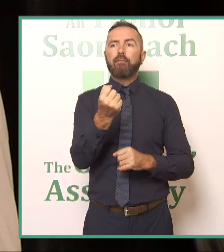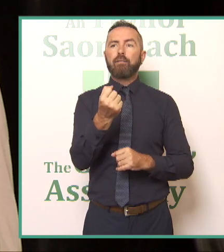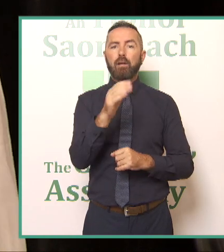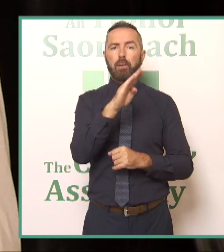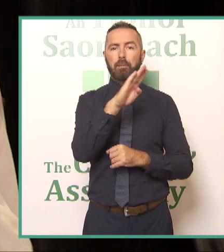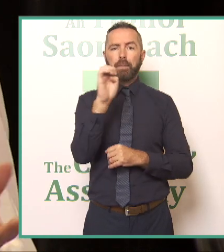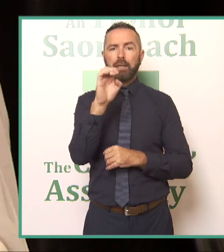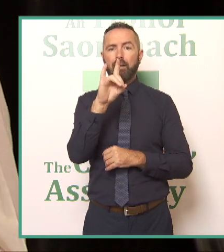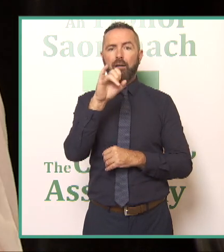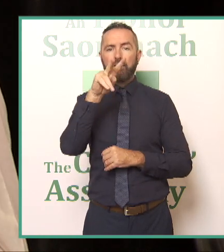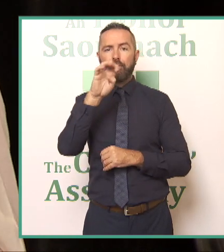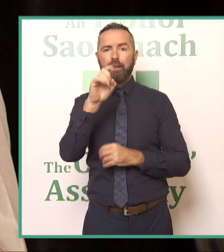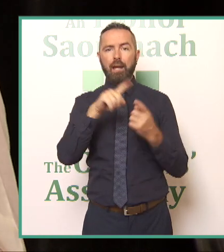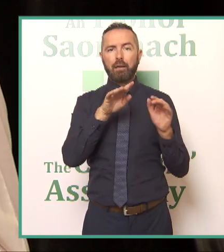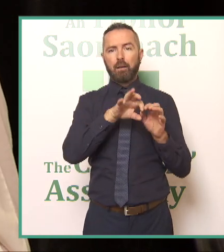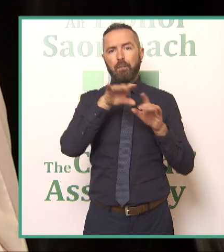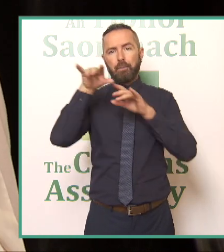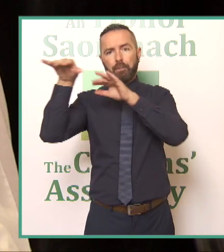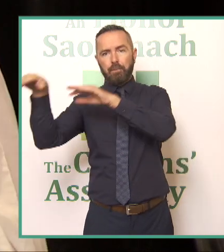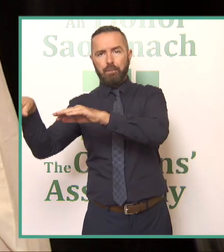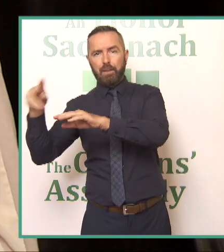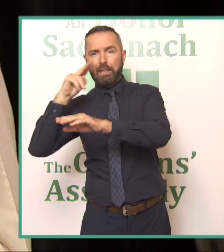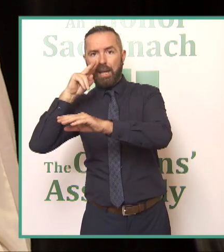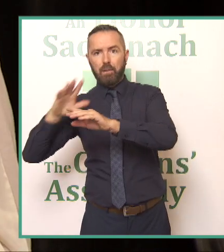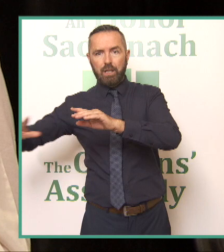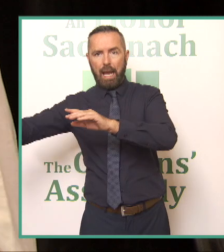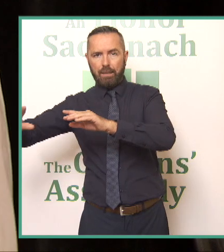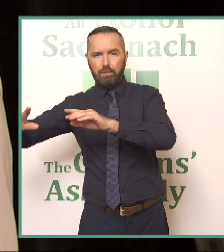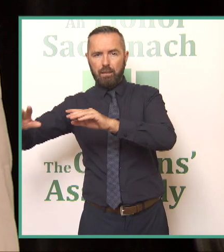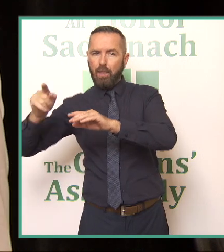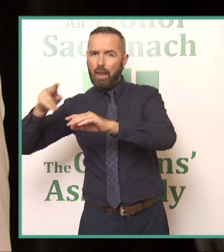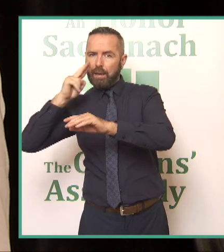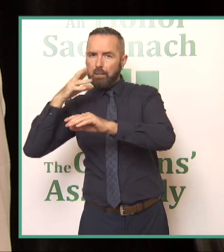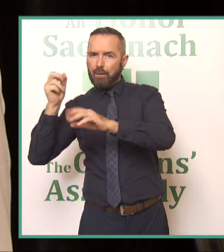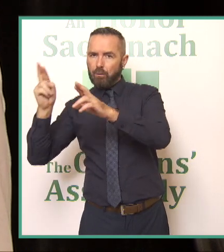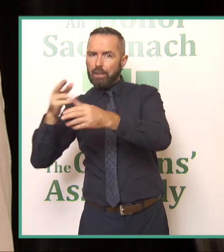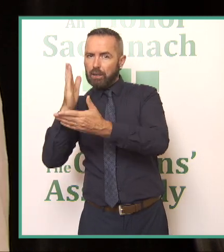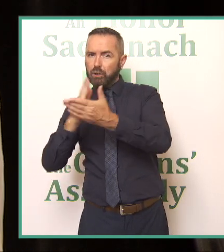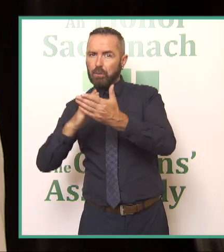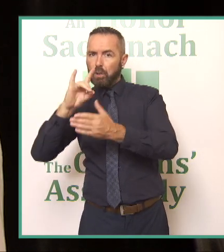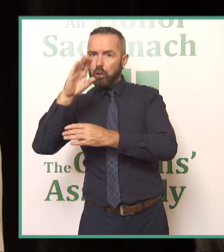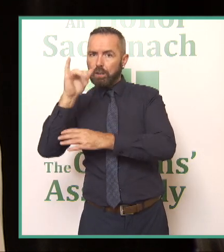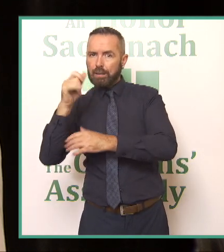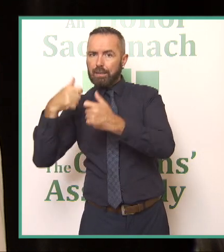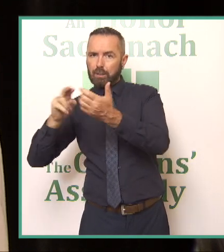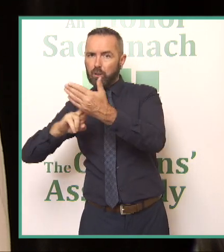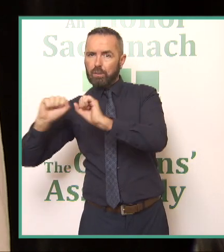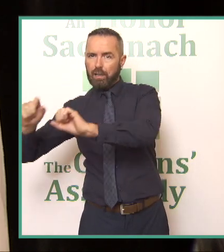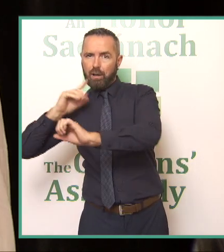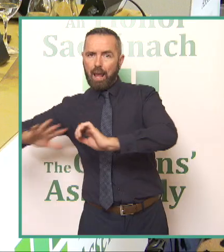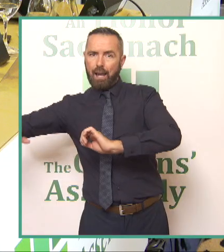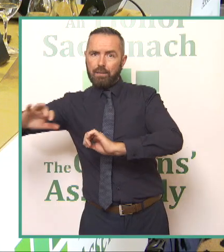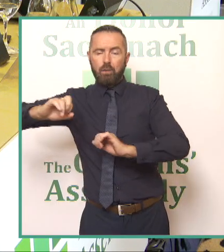of bees and it goes into a neighbour's property, does that neighbour have a right to some of the honey which the bees